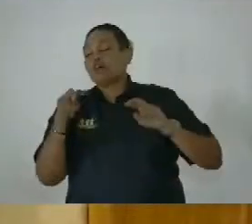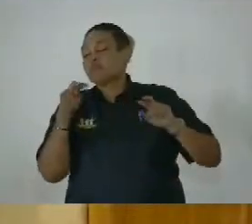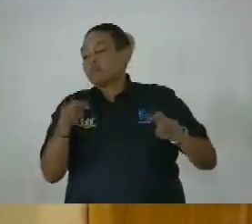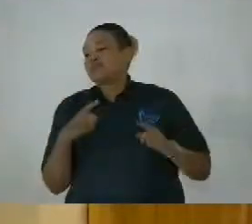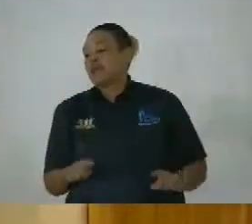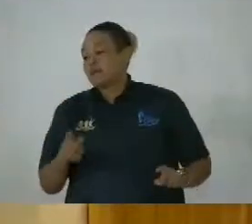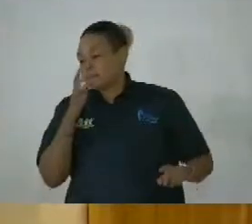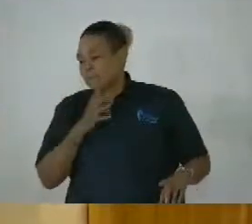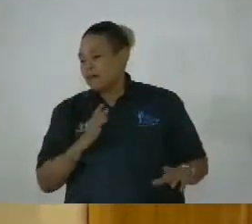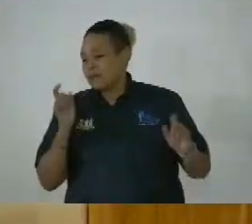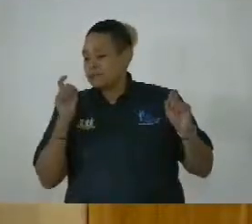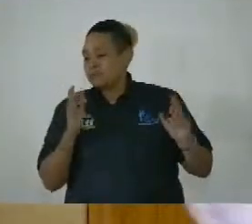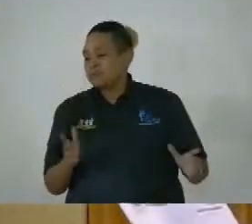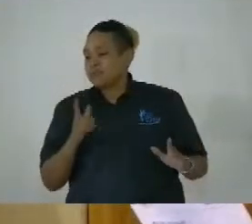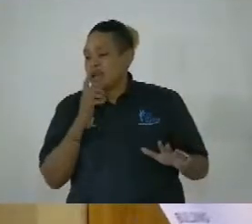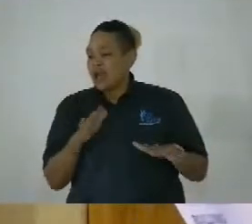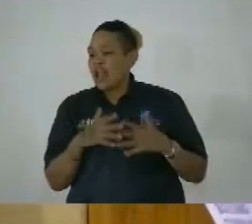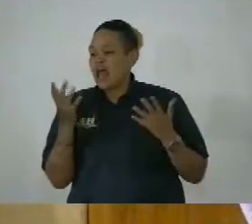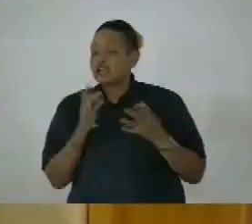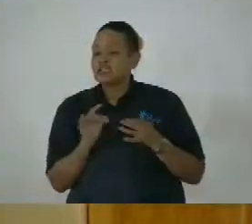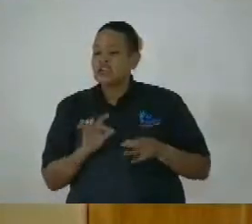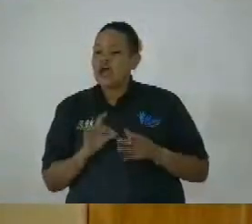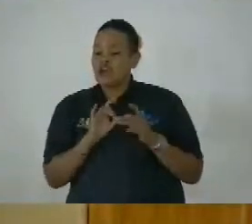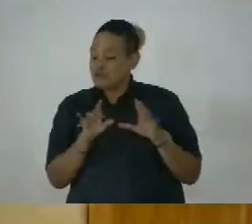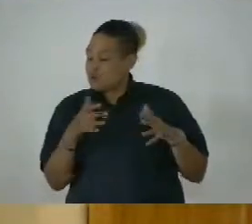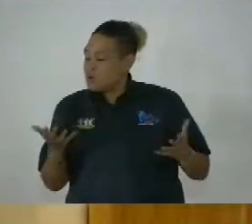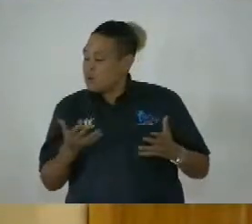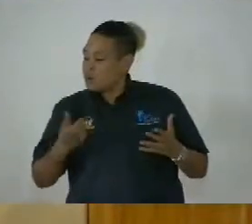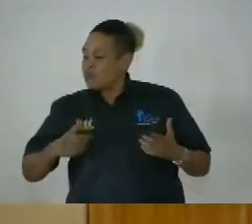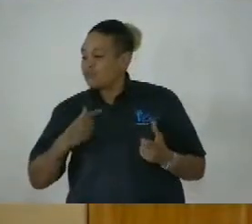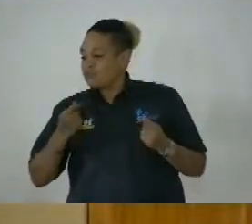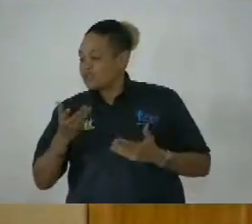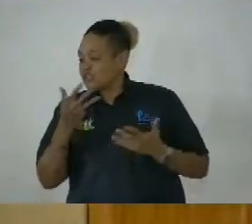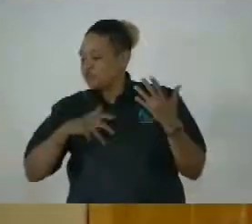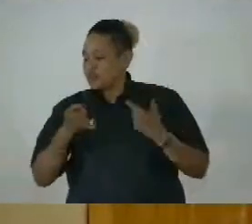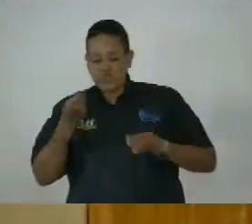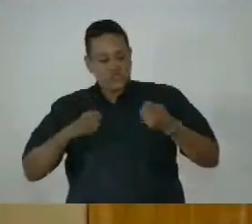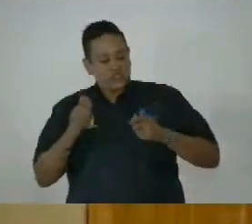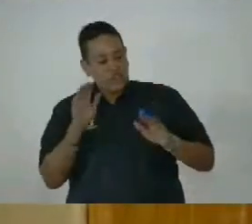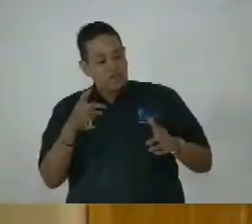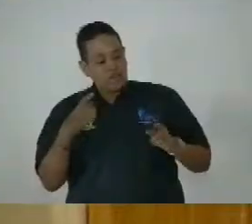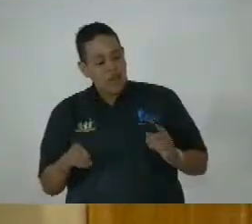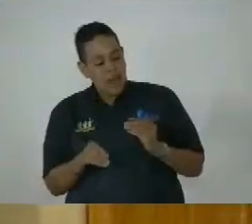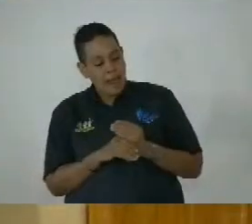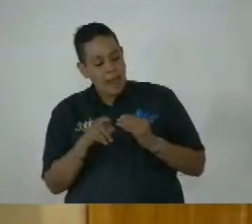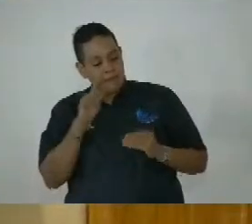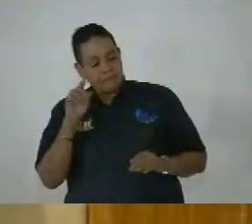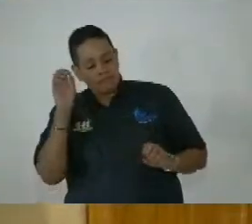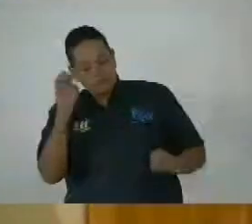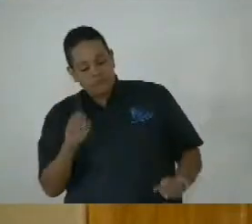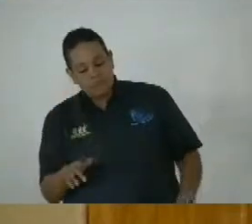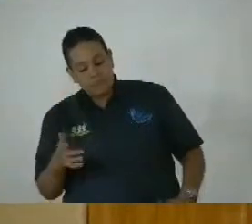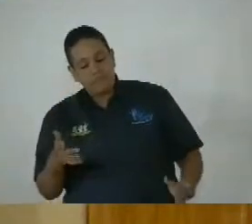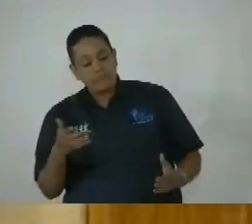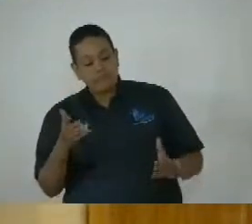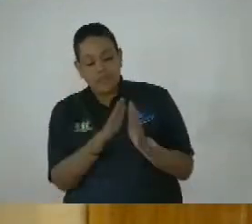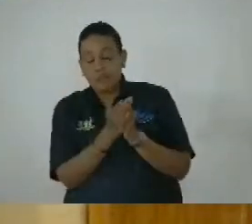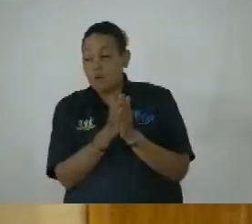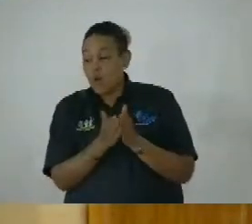Madam Speaker, a lot of talk about what we have done in social transformation. We published this today. I bring an entire